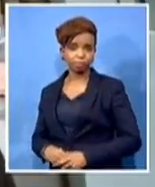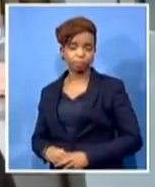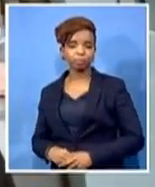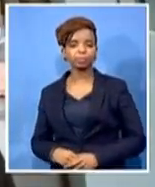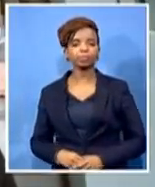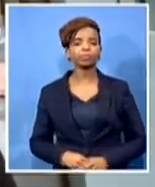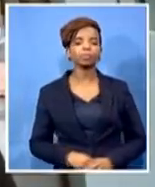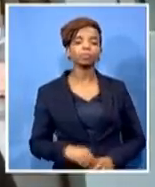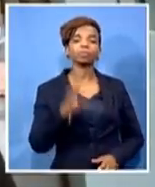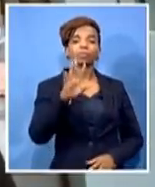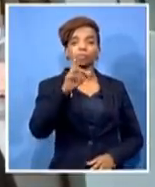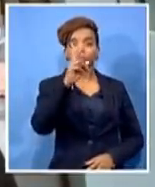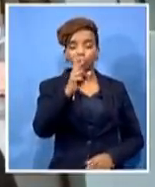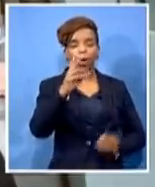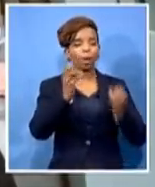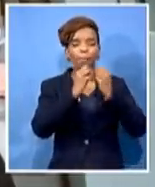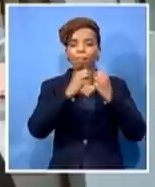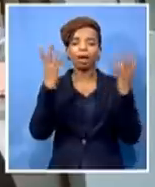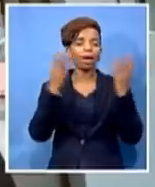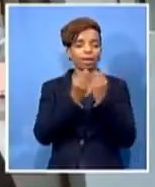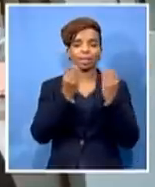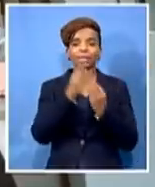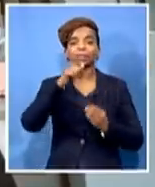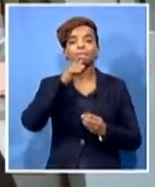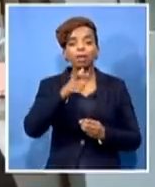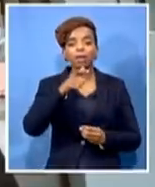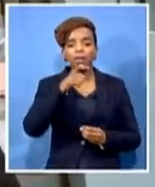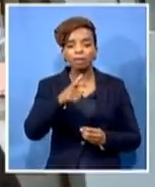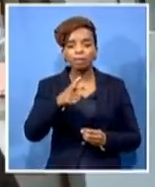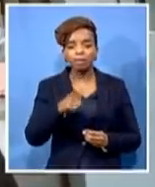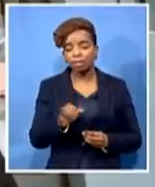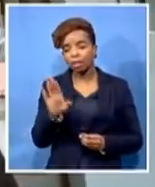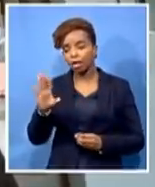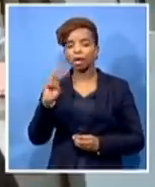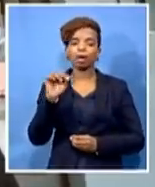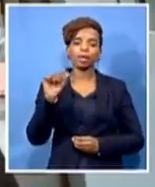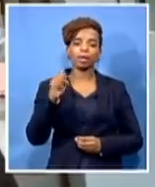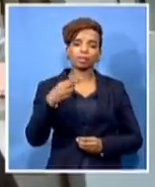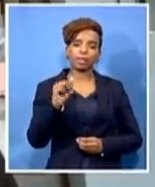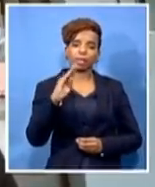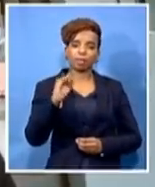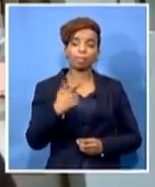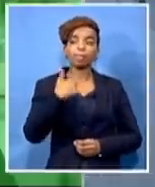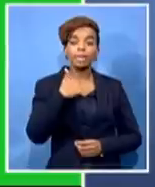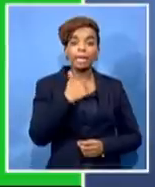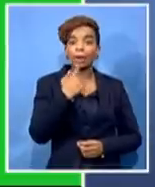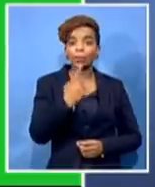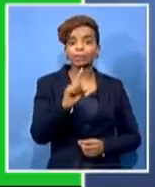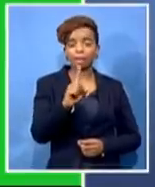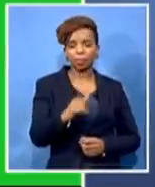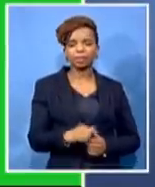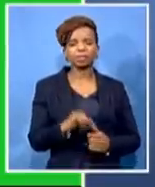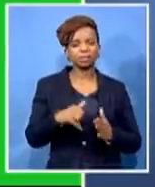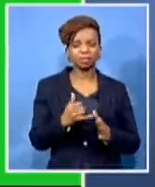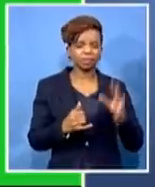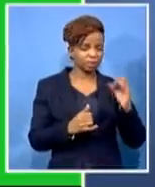say just zero in on 3 or 4 and concentrate on that at least until the next